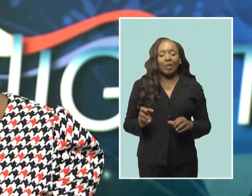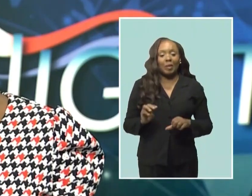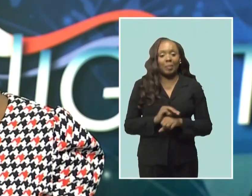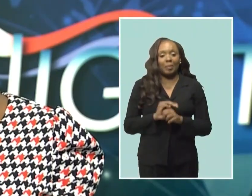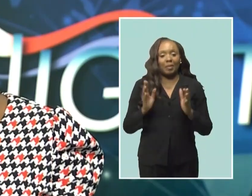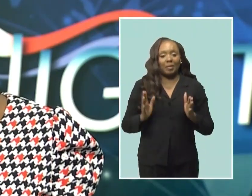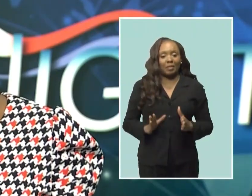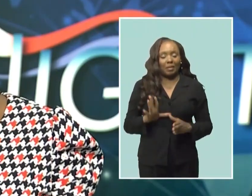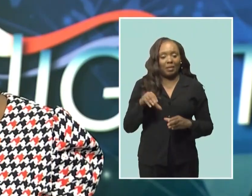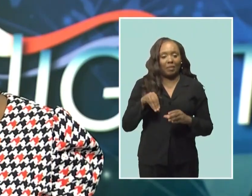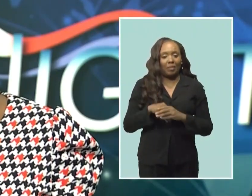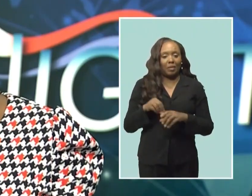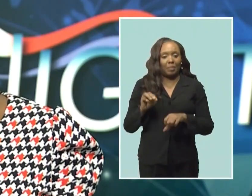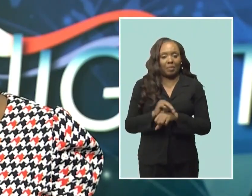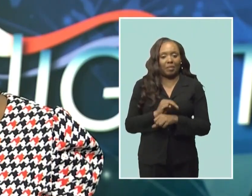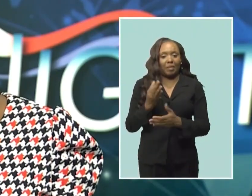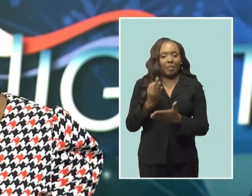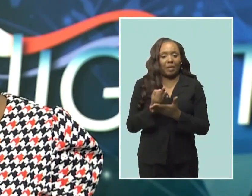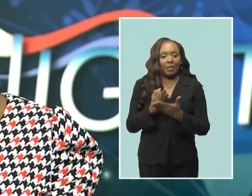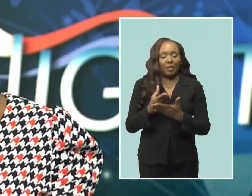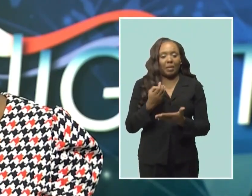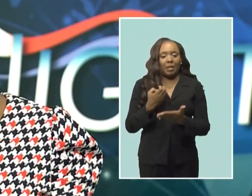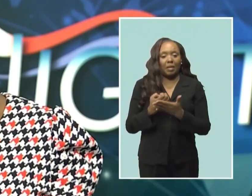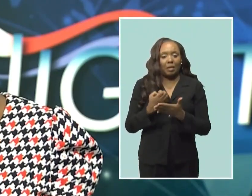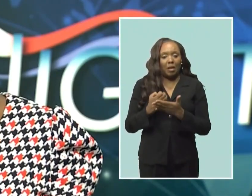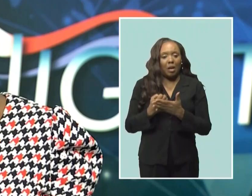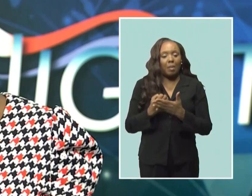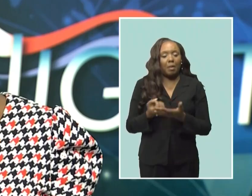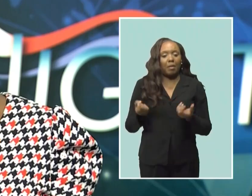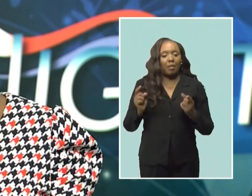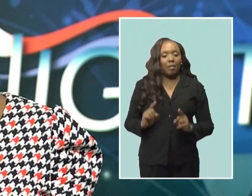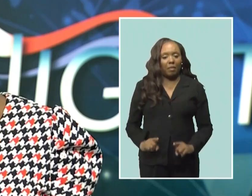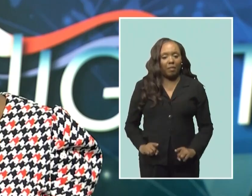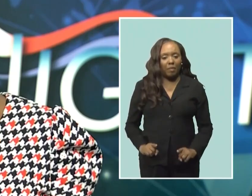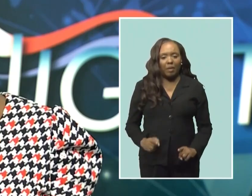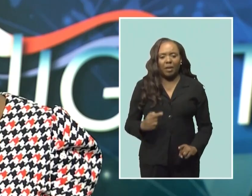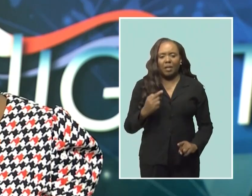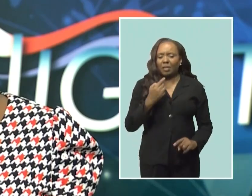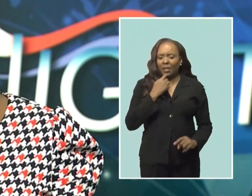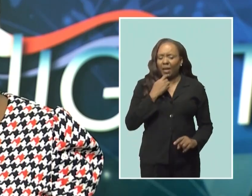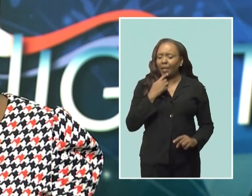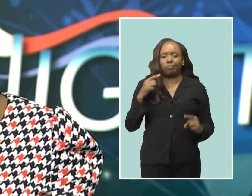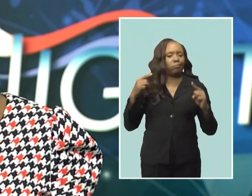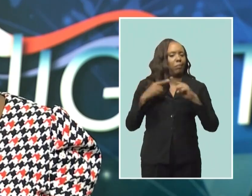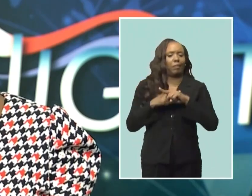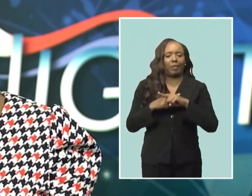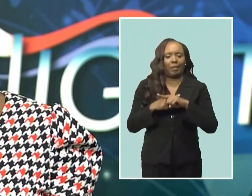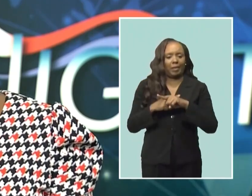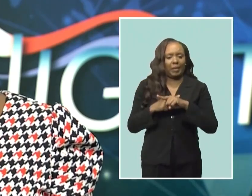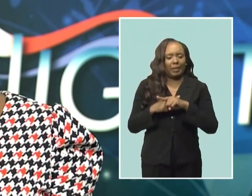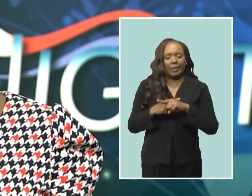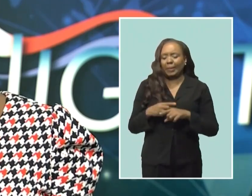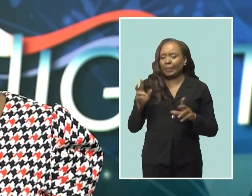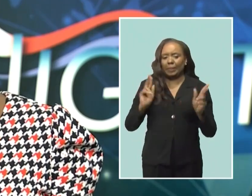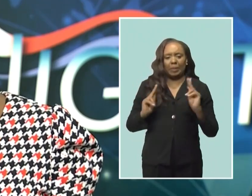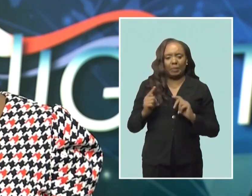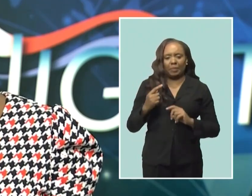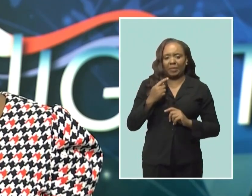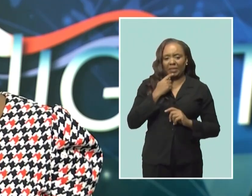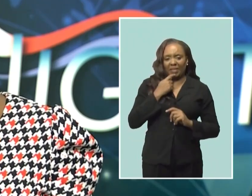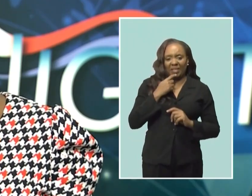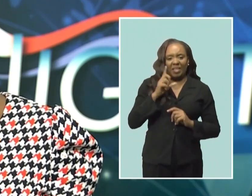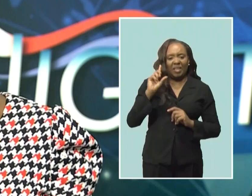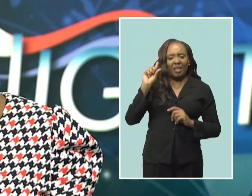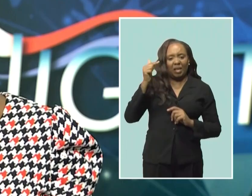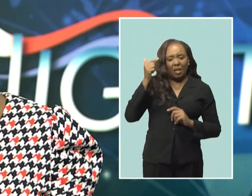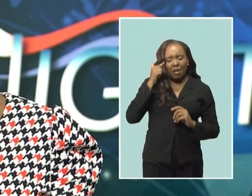Minister in the Ministry of Finance and Economic Affairs, Ryan Strawn, has disputed reports in another section of the media regarding government's efforts